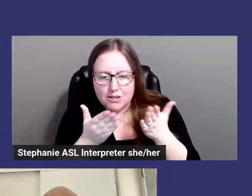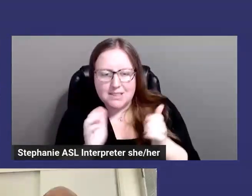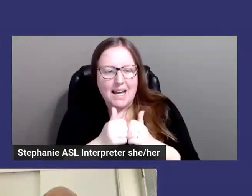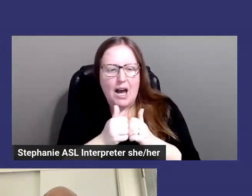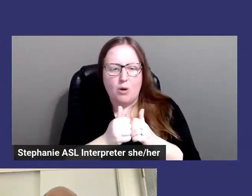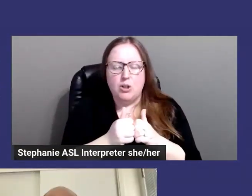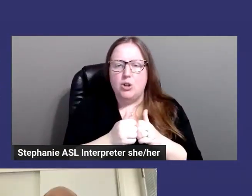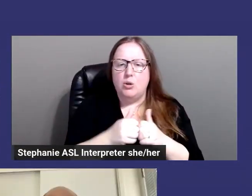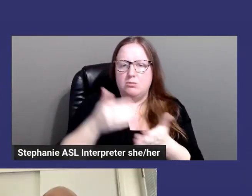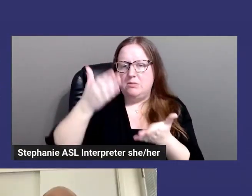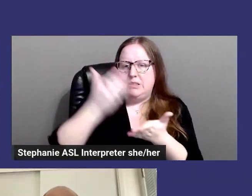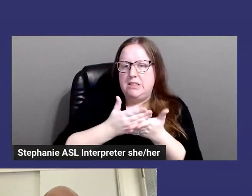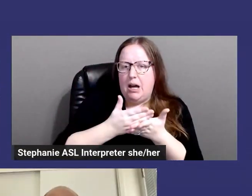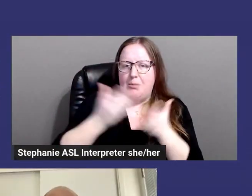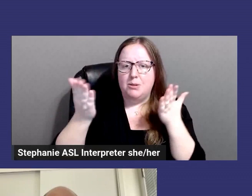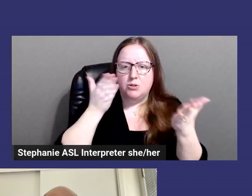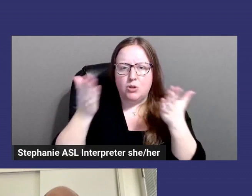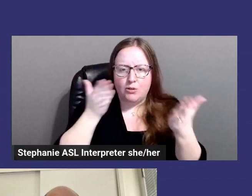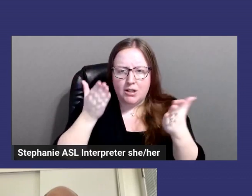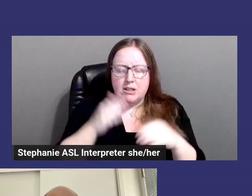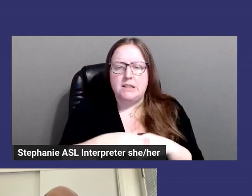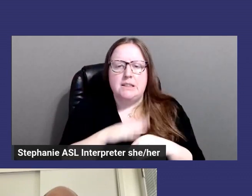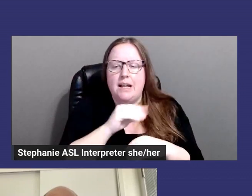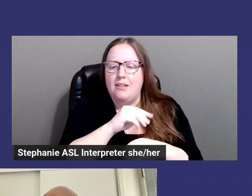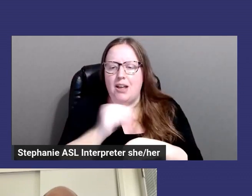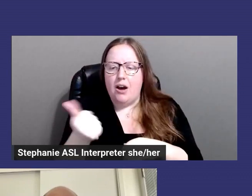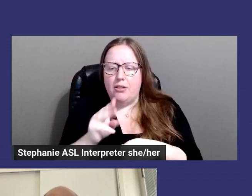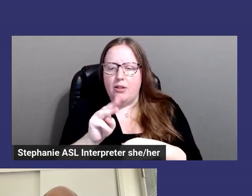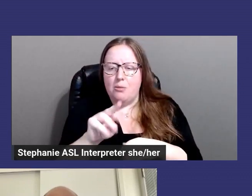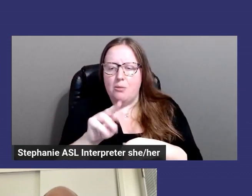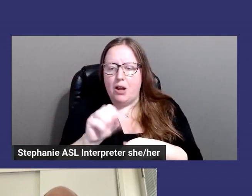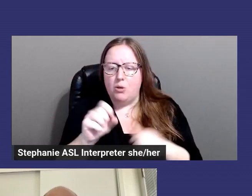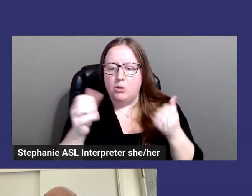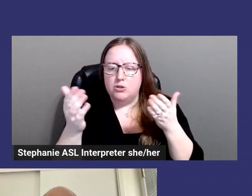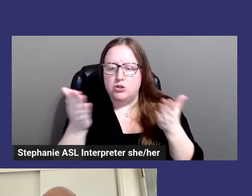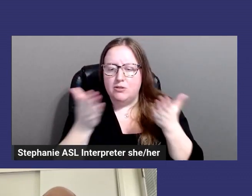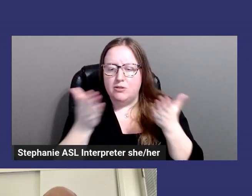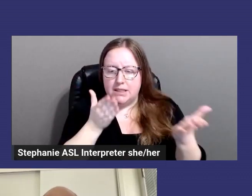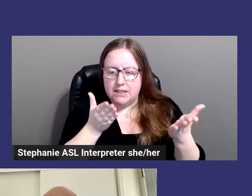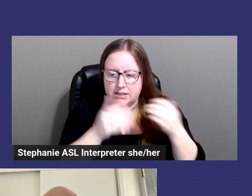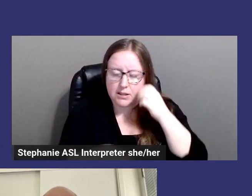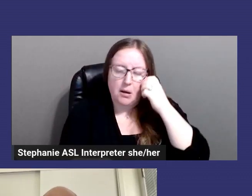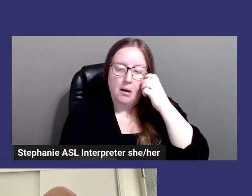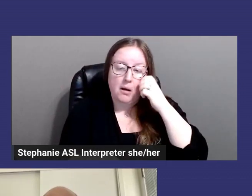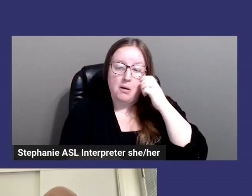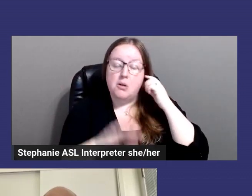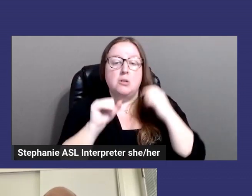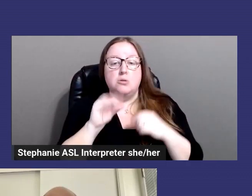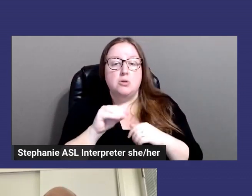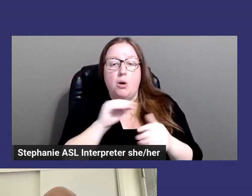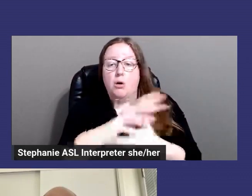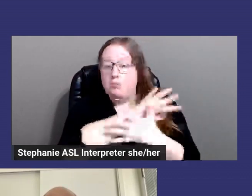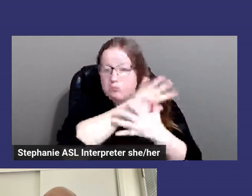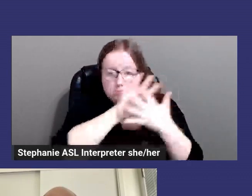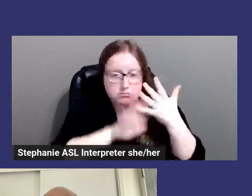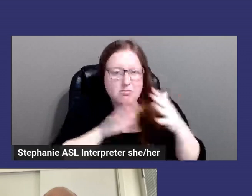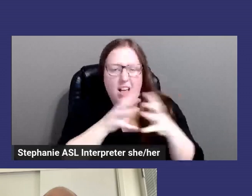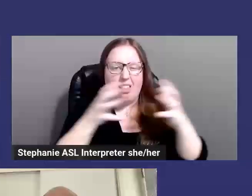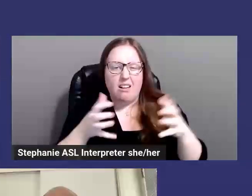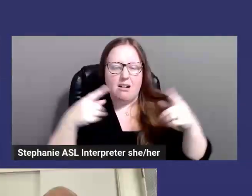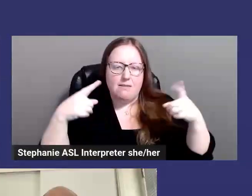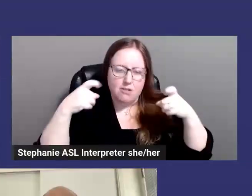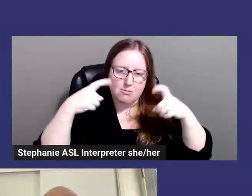an existing service and all the relative microservices and reconfigure the network paths? So all those add a lot of complexity to both